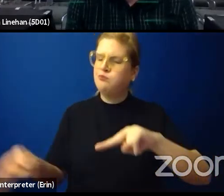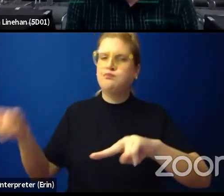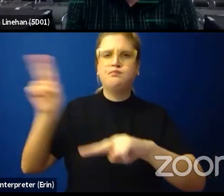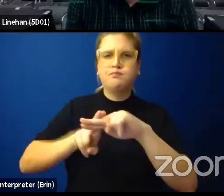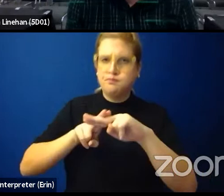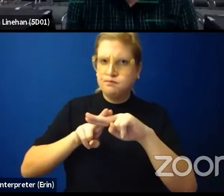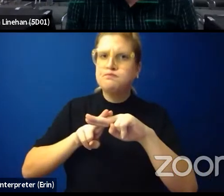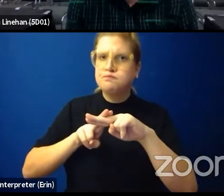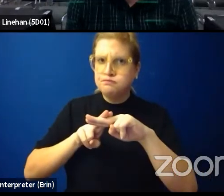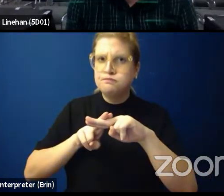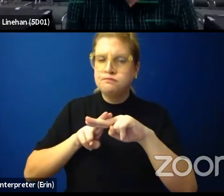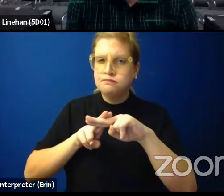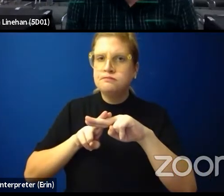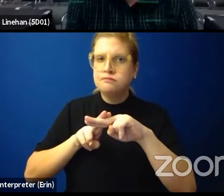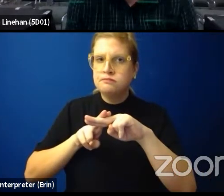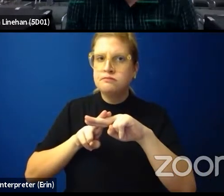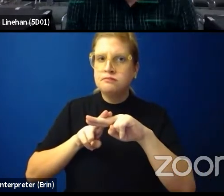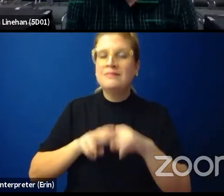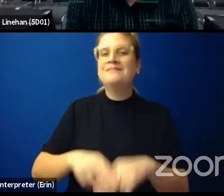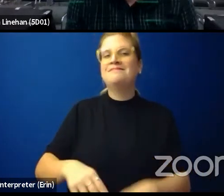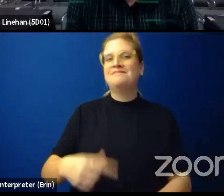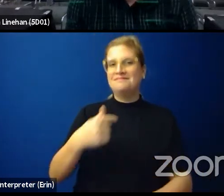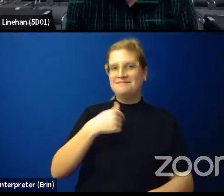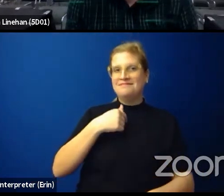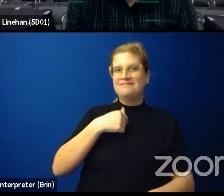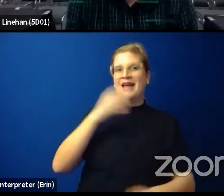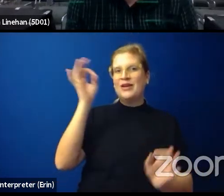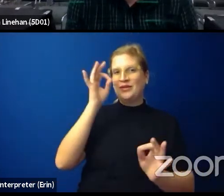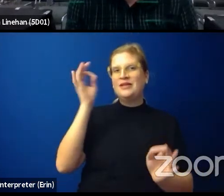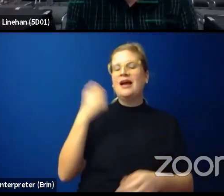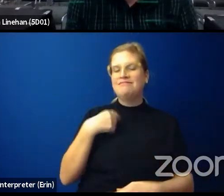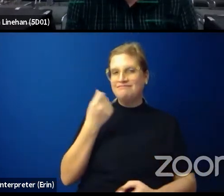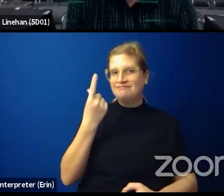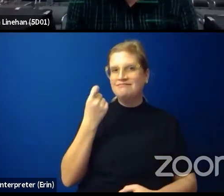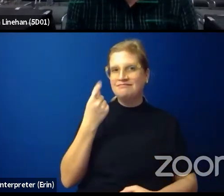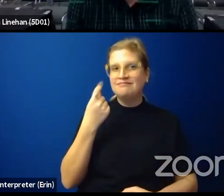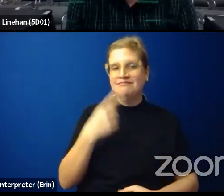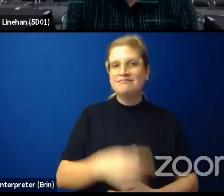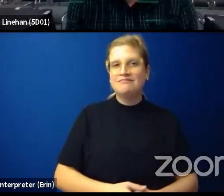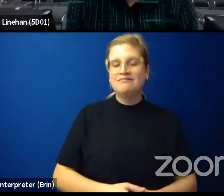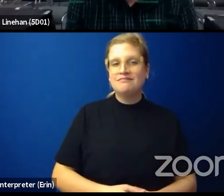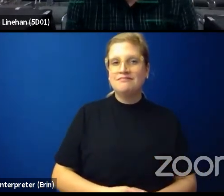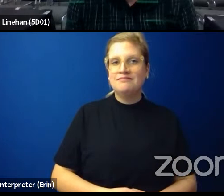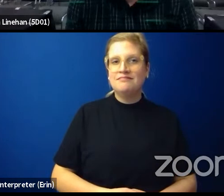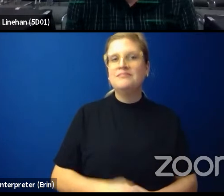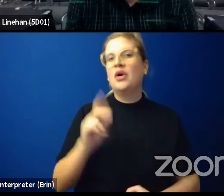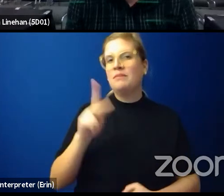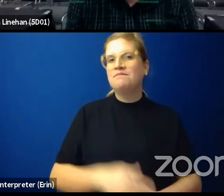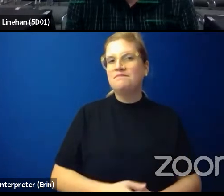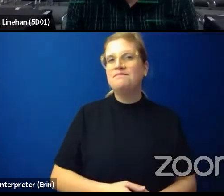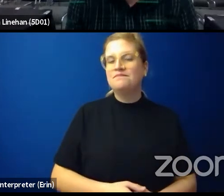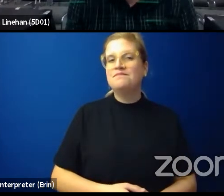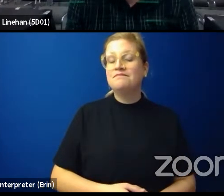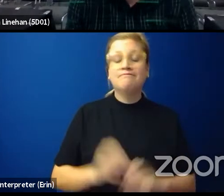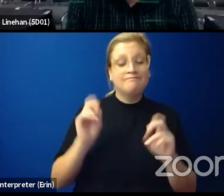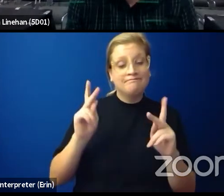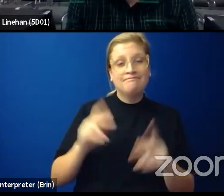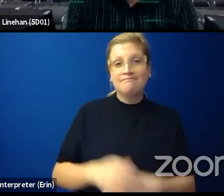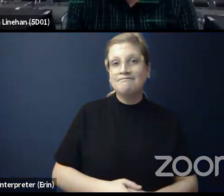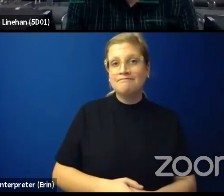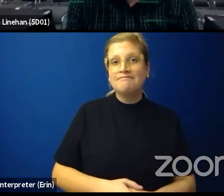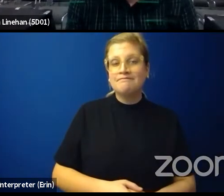kind of touched on. And then no IZ at that point because you're under the 4. Okay. Okay.